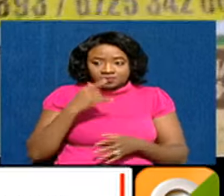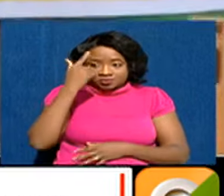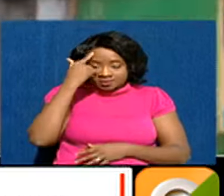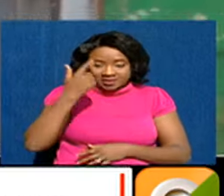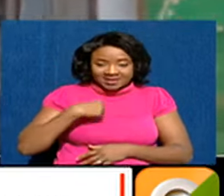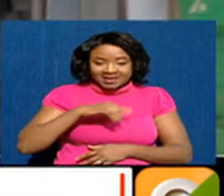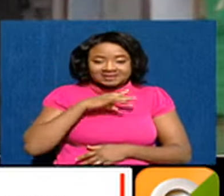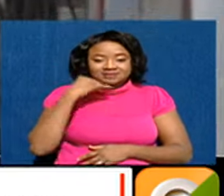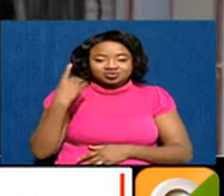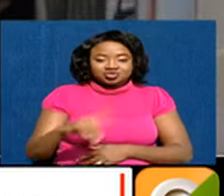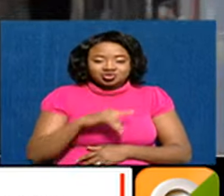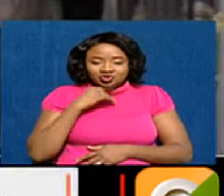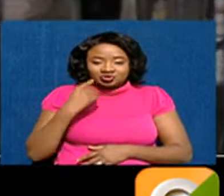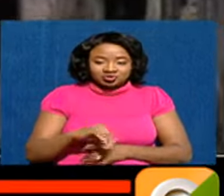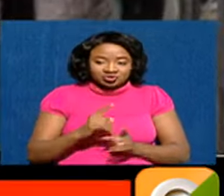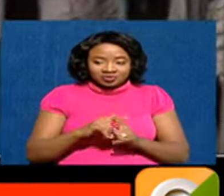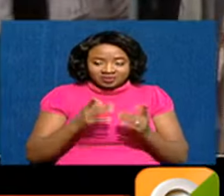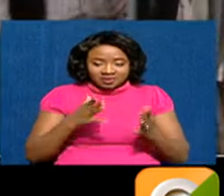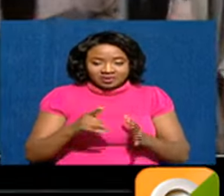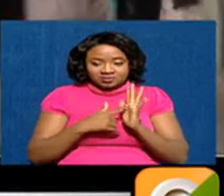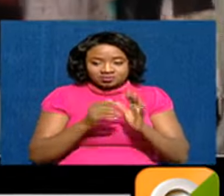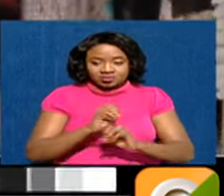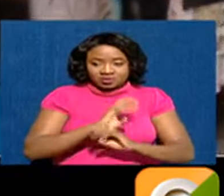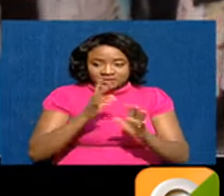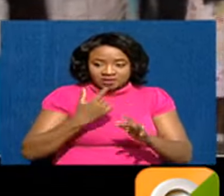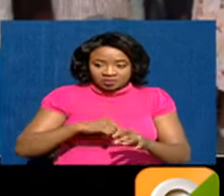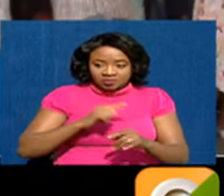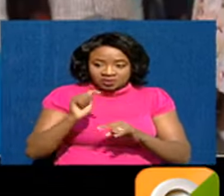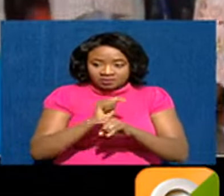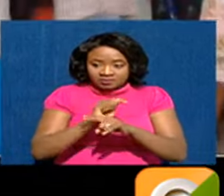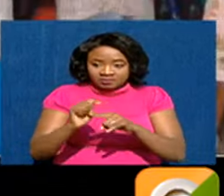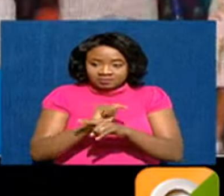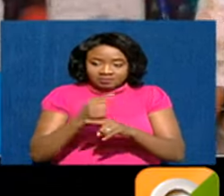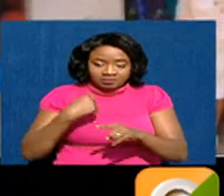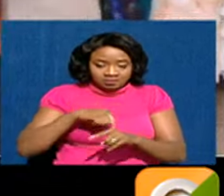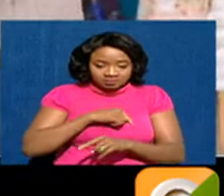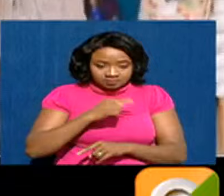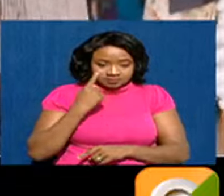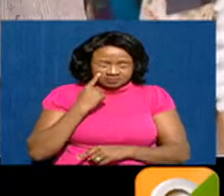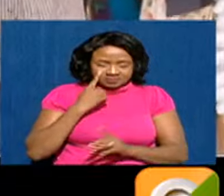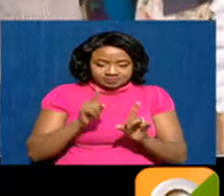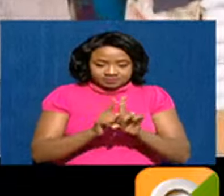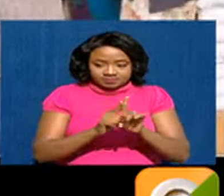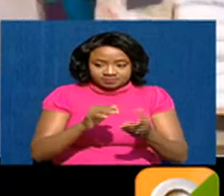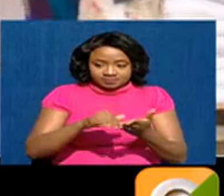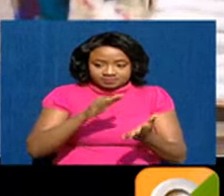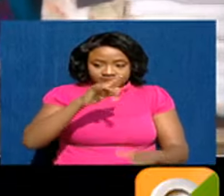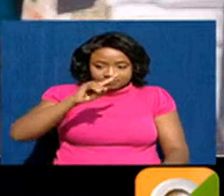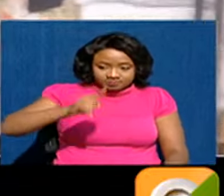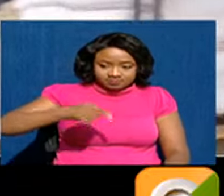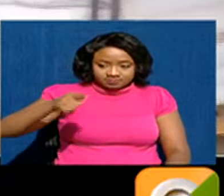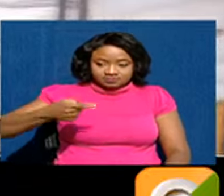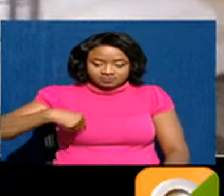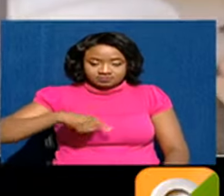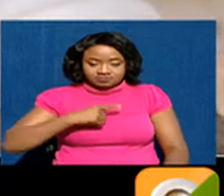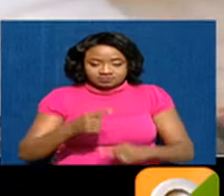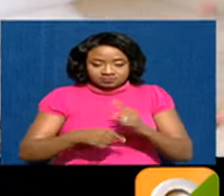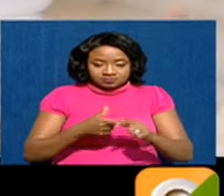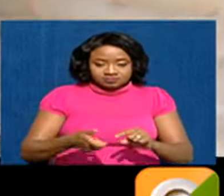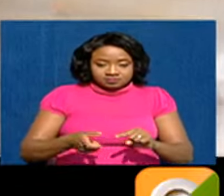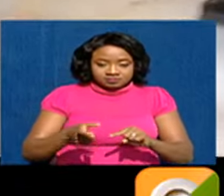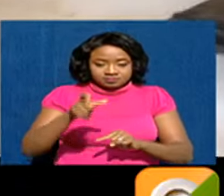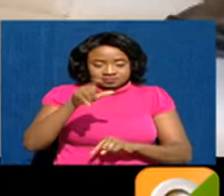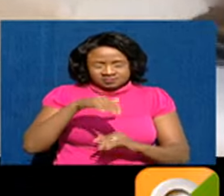joking, so they never joined the train. We are seeing a lot of demand, so we definitely plan to increase the number of